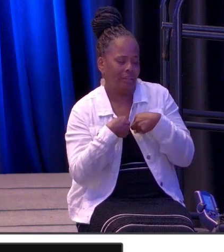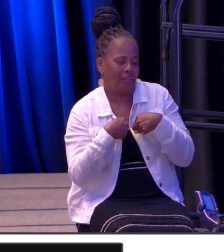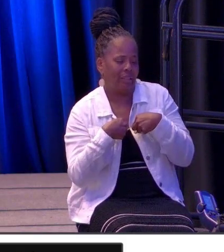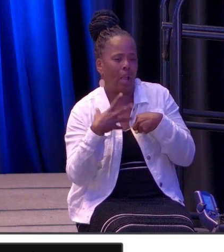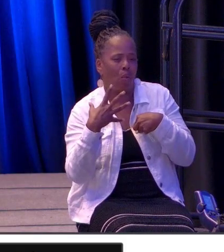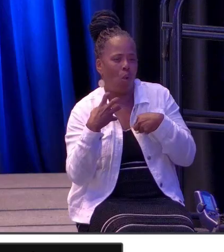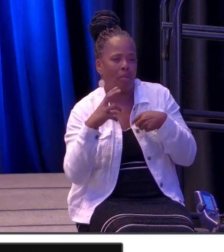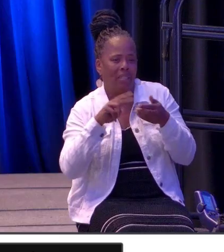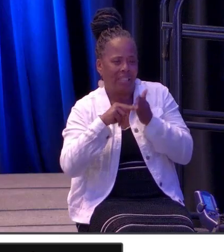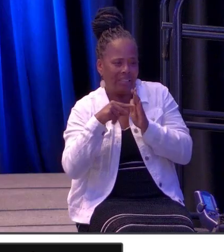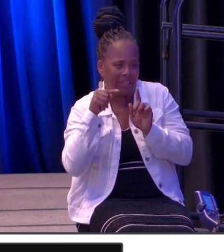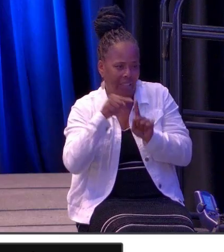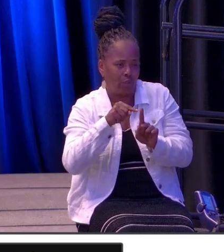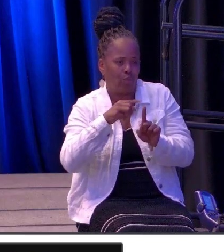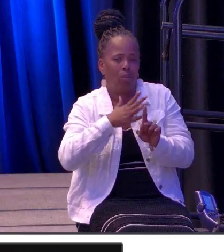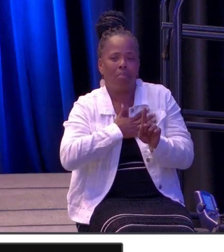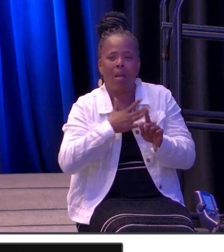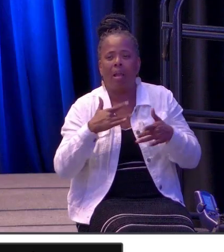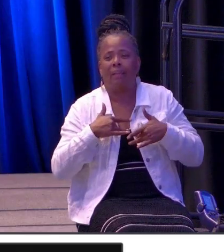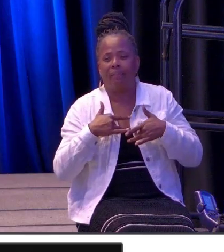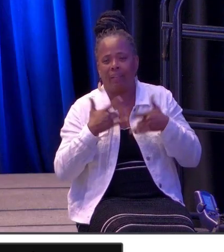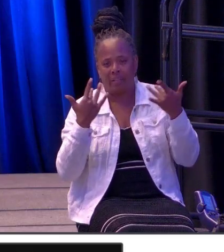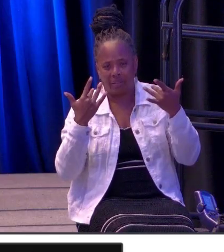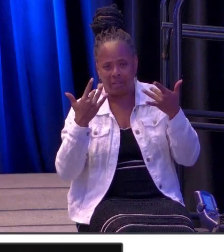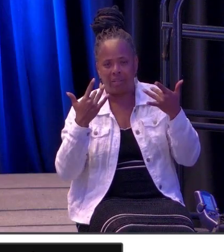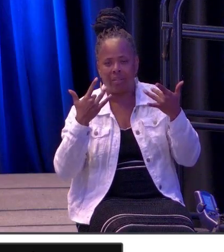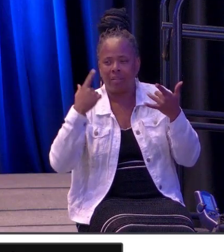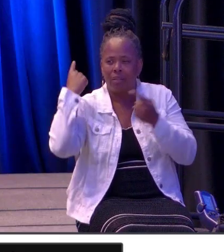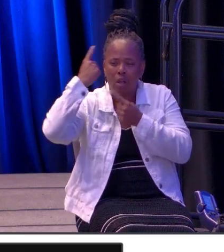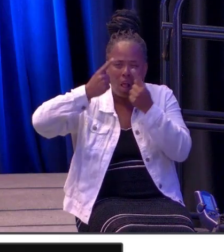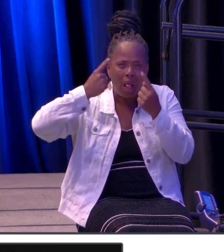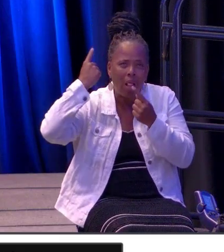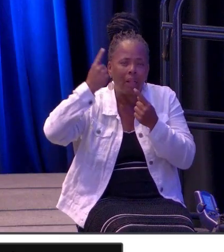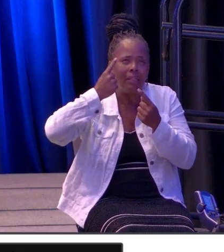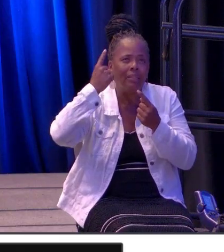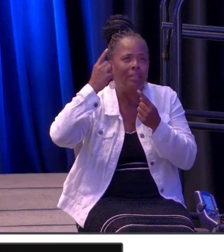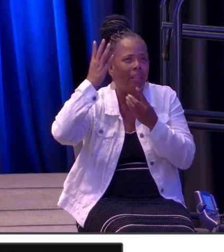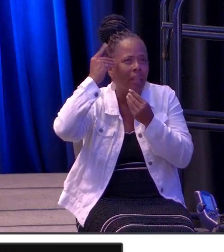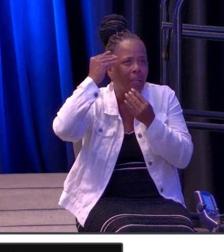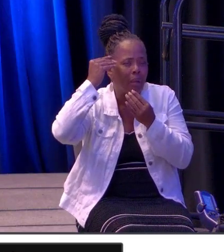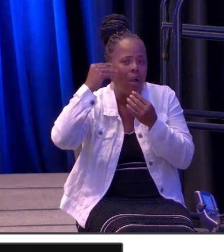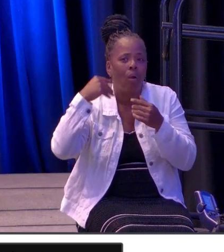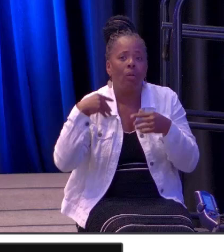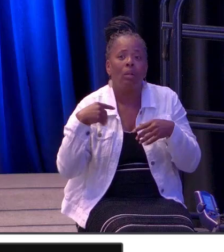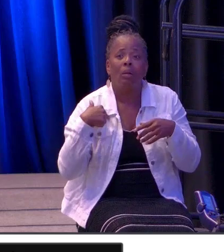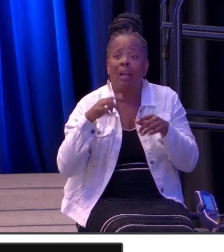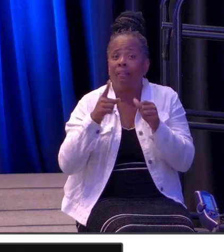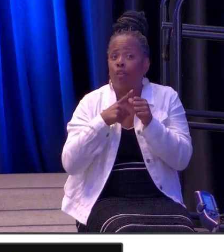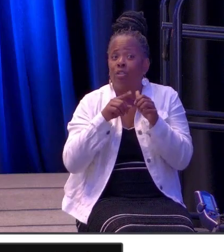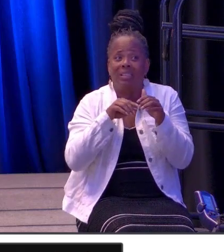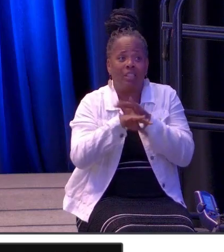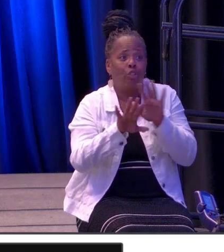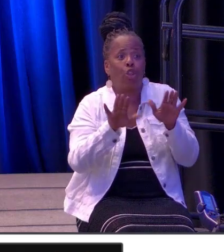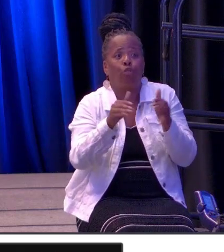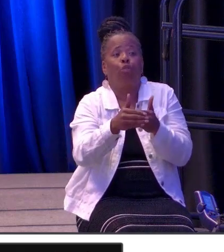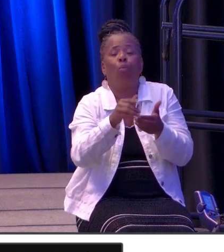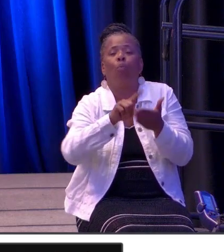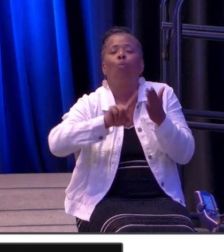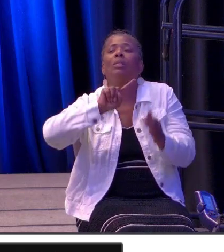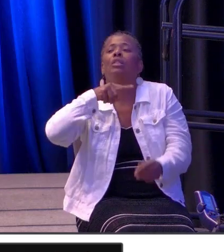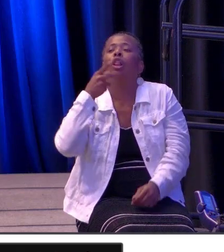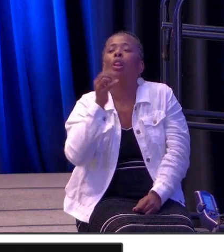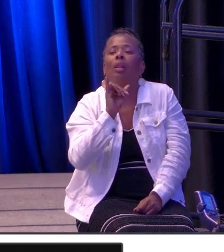lot more intentional in my events. And I always think about, when I'm walking in the room, what does this look like